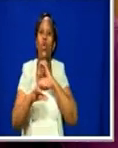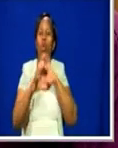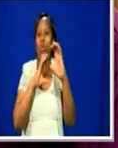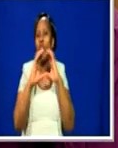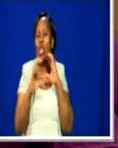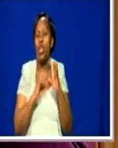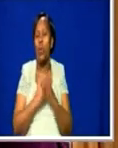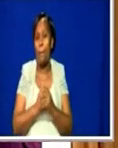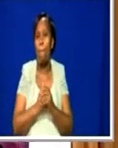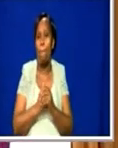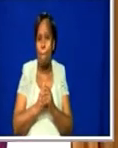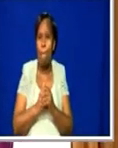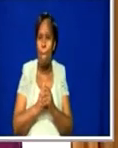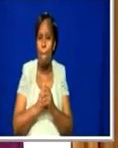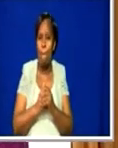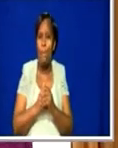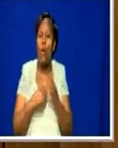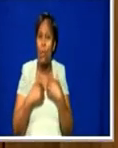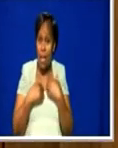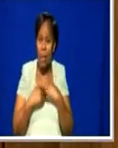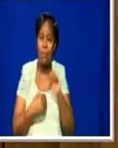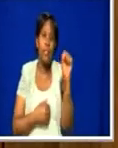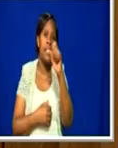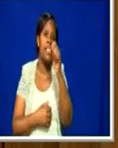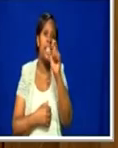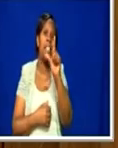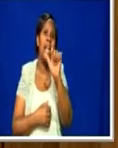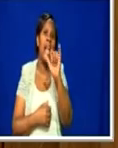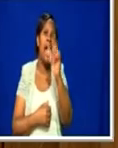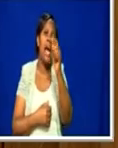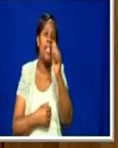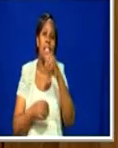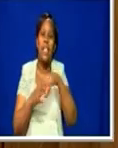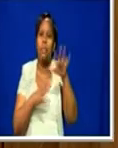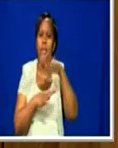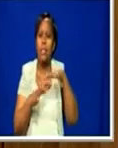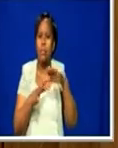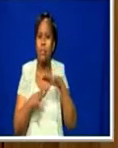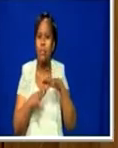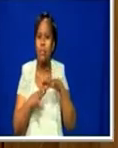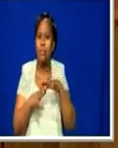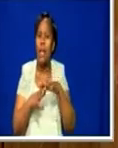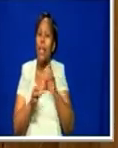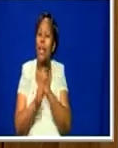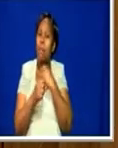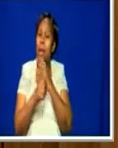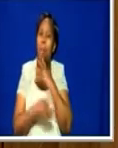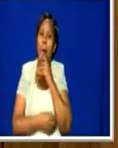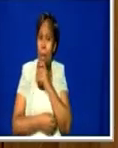have now, these satellites in space. yes, we have satellites The in space, space. But those ones are artificial satellites that are made by